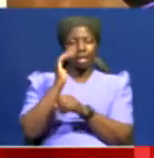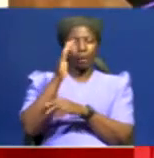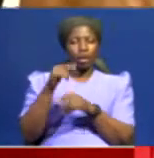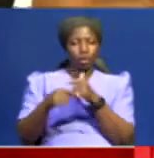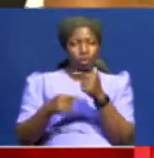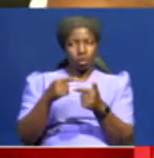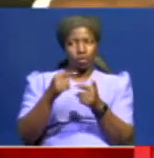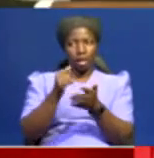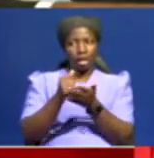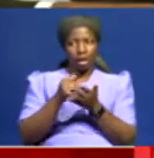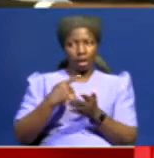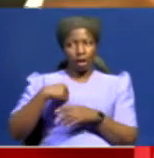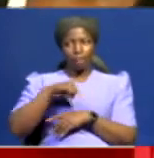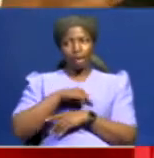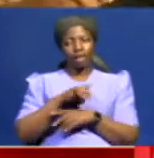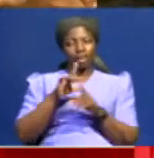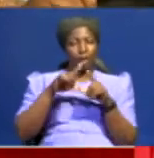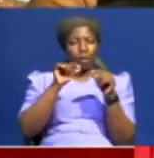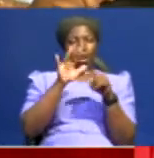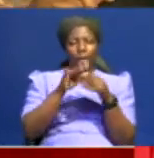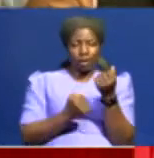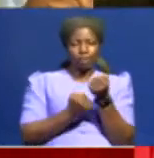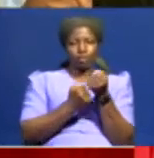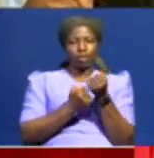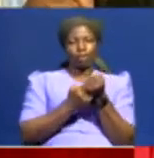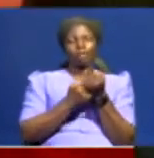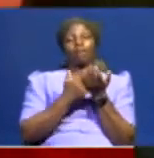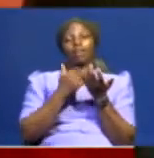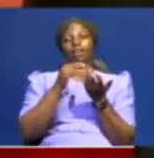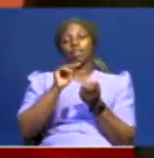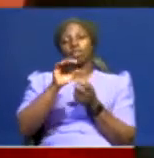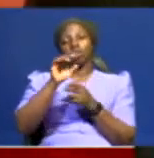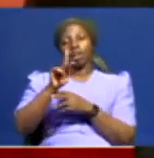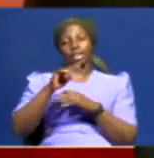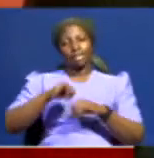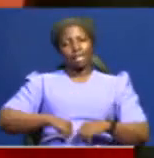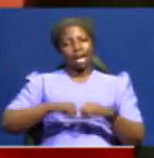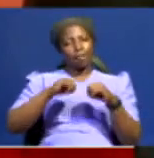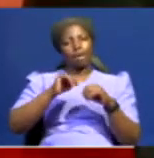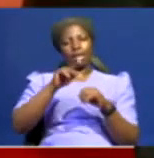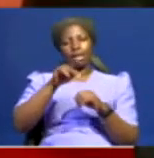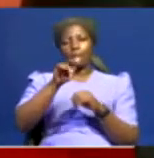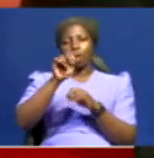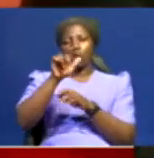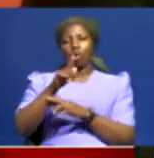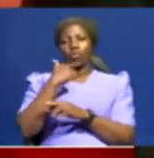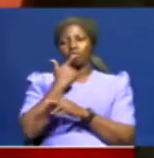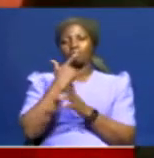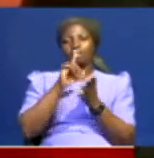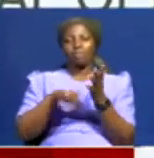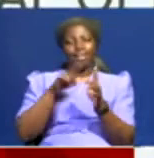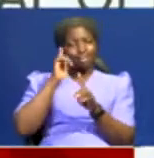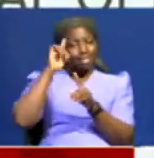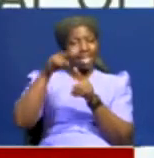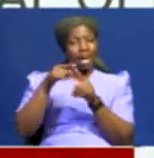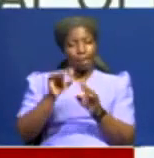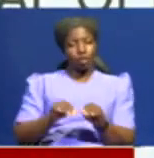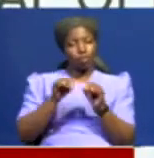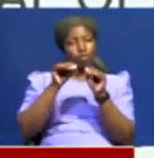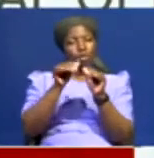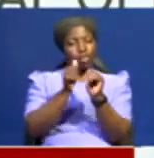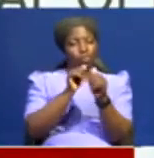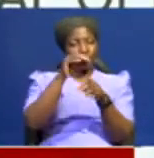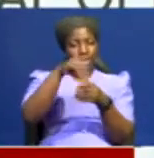His words were echoed by the NOCK president, Dr. Paul Tergat, who added that their aim is to promote sports in the country. We